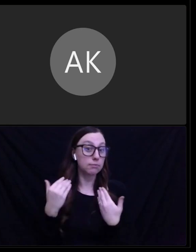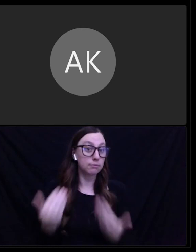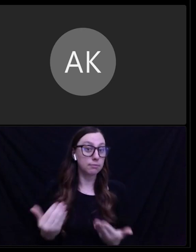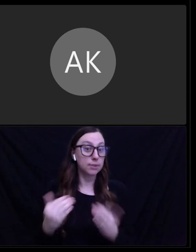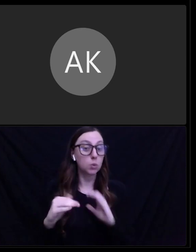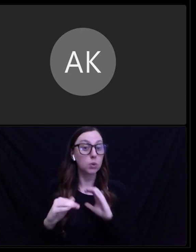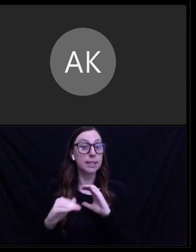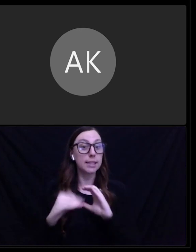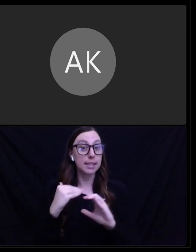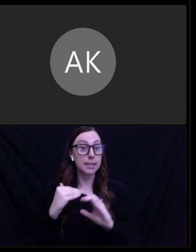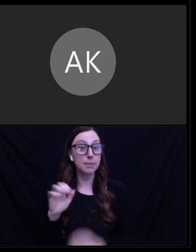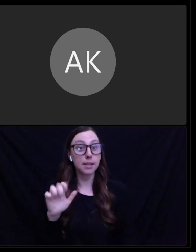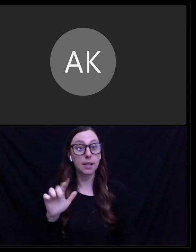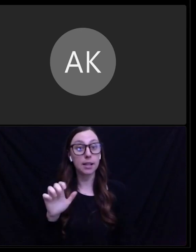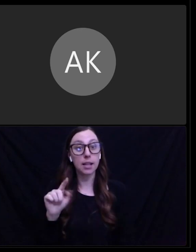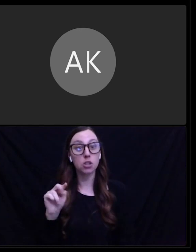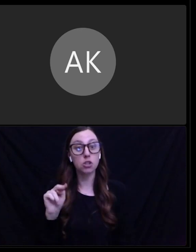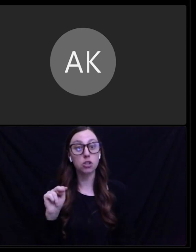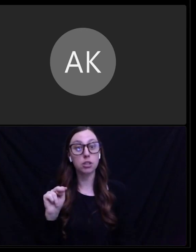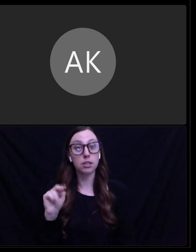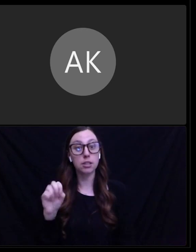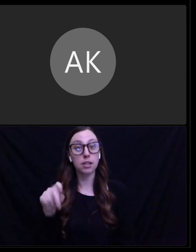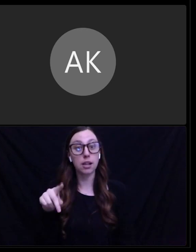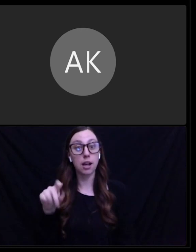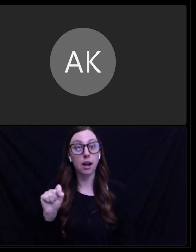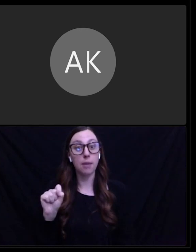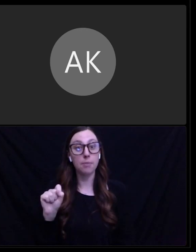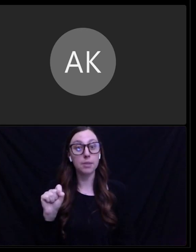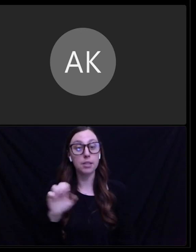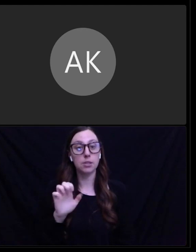email election ops. So